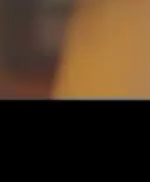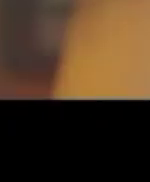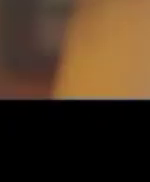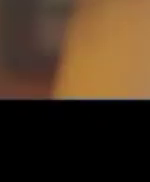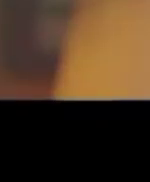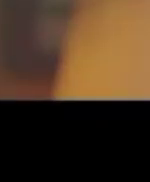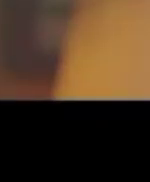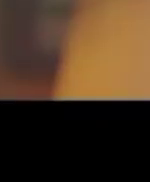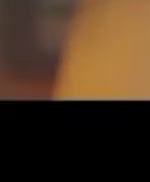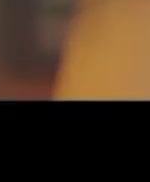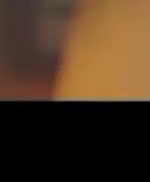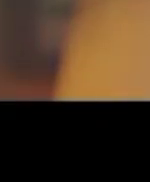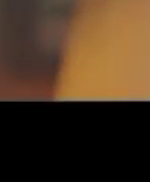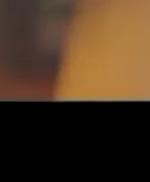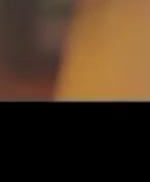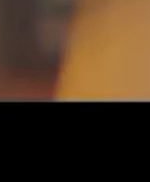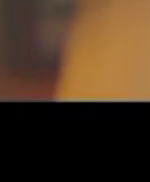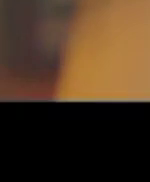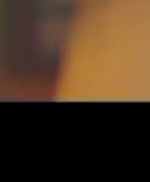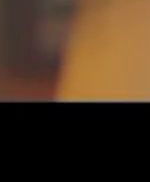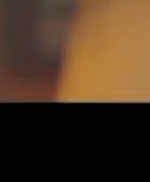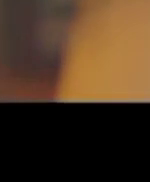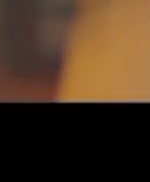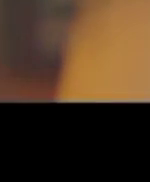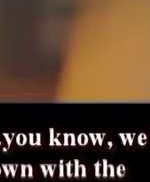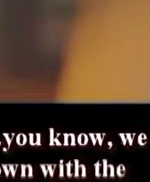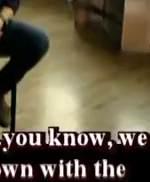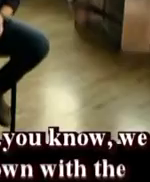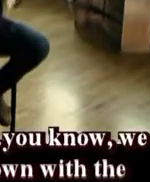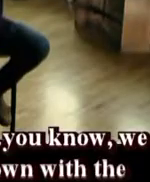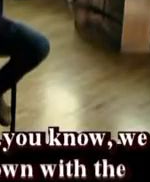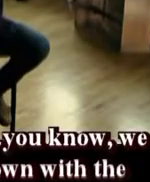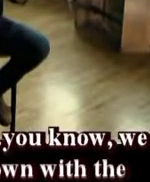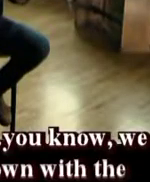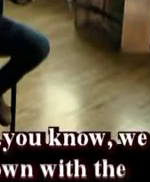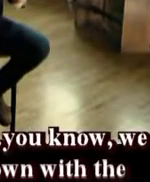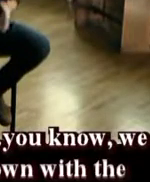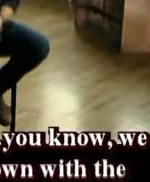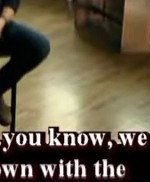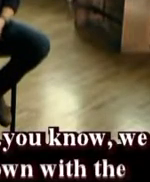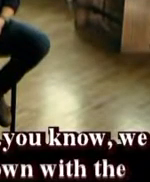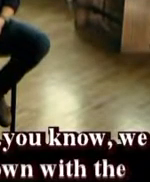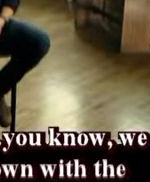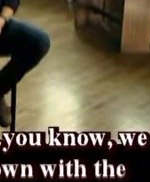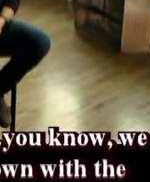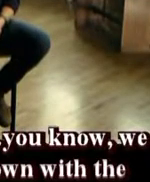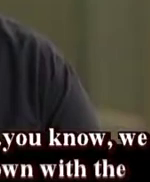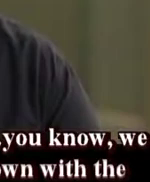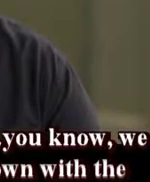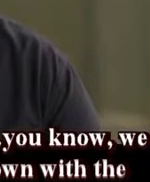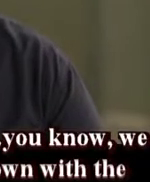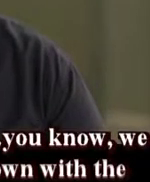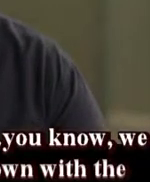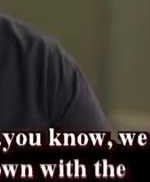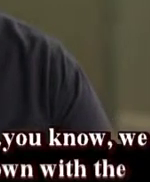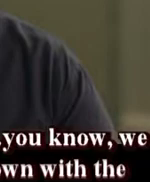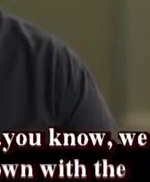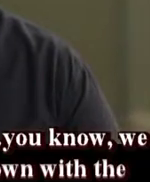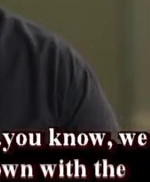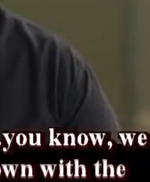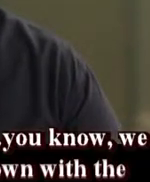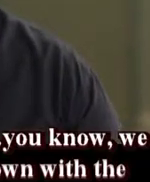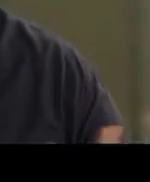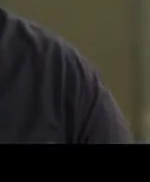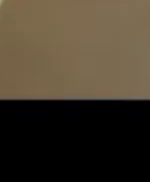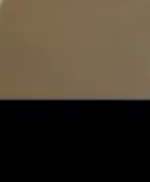Back then, whoever left, they were kind of to blame. Family around them kind of were like, you know, we think the boys should stay in the